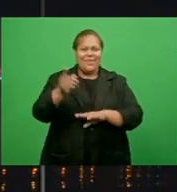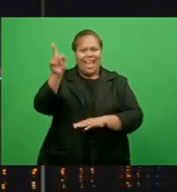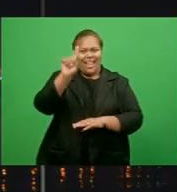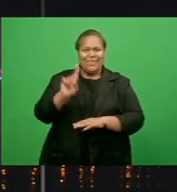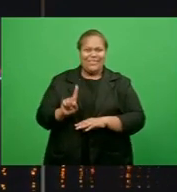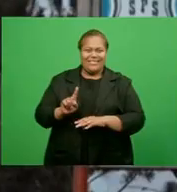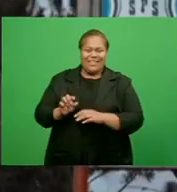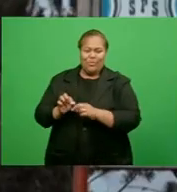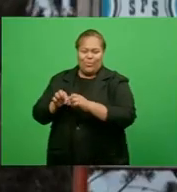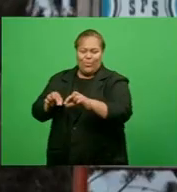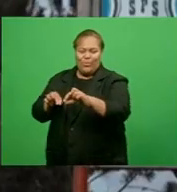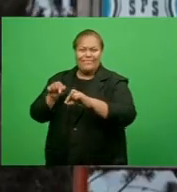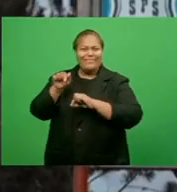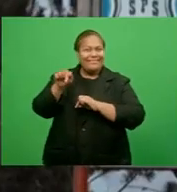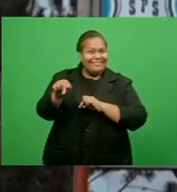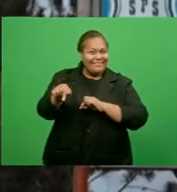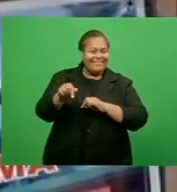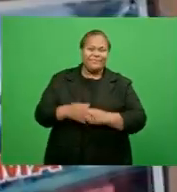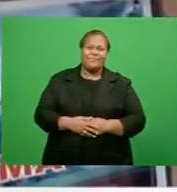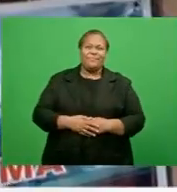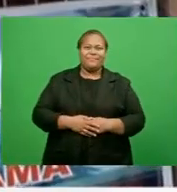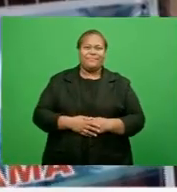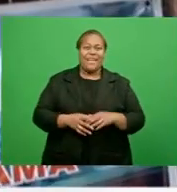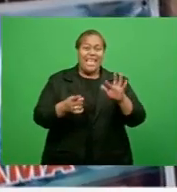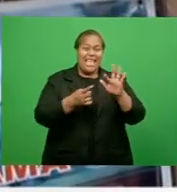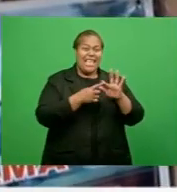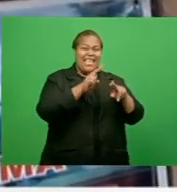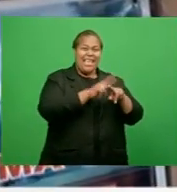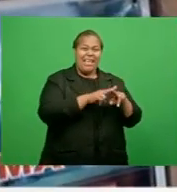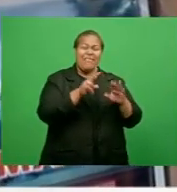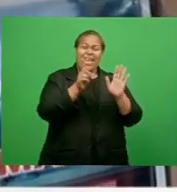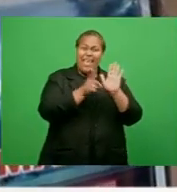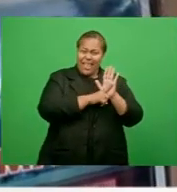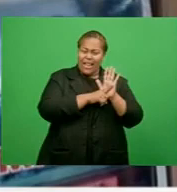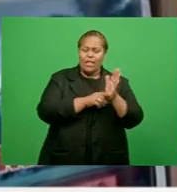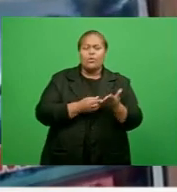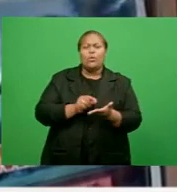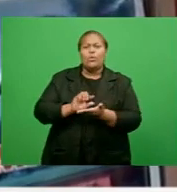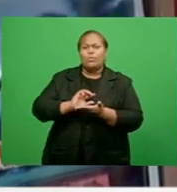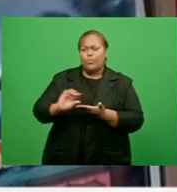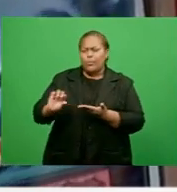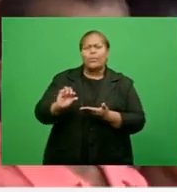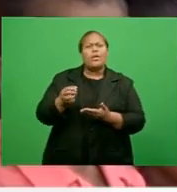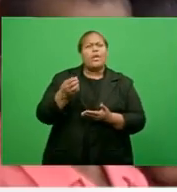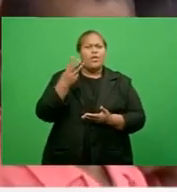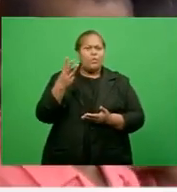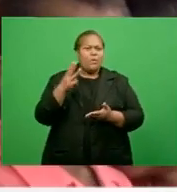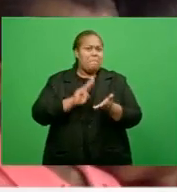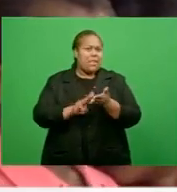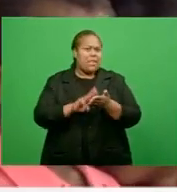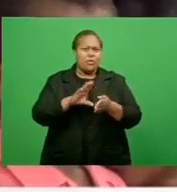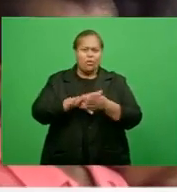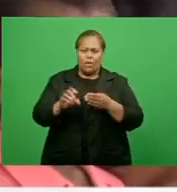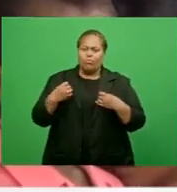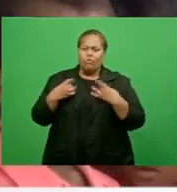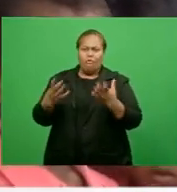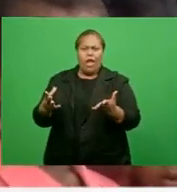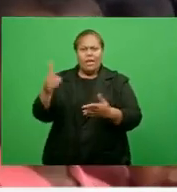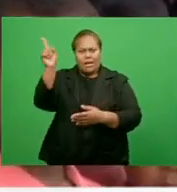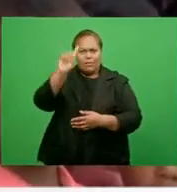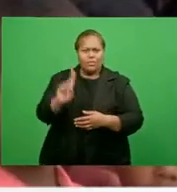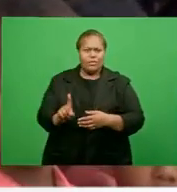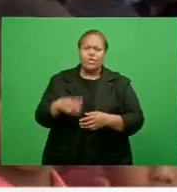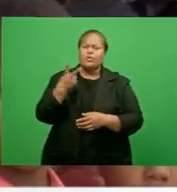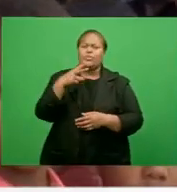extension. Energy Fiji Limited spent almost $3 million to provide power to the community. After 20 years of relying on